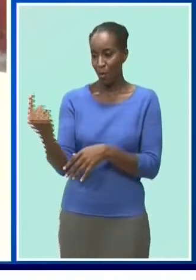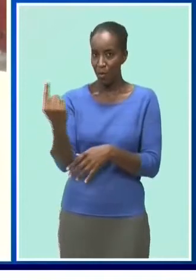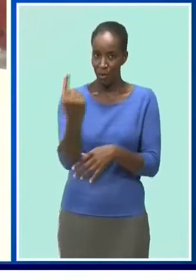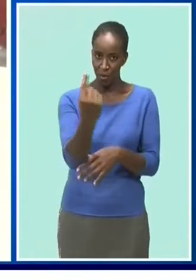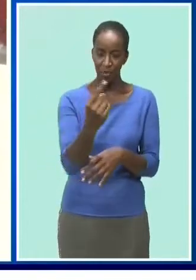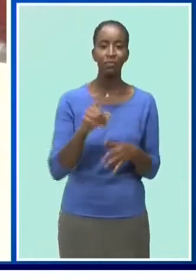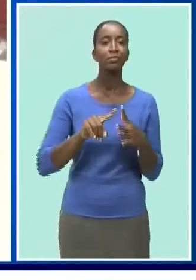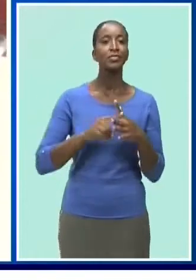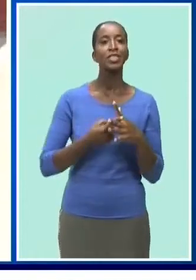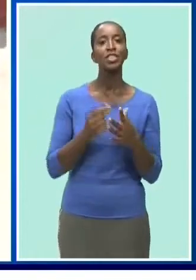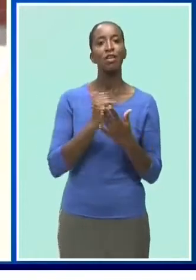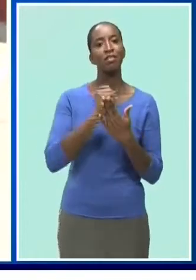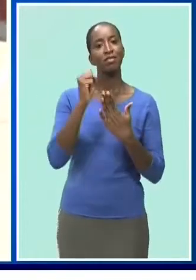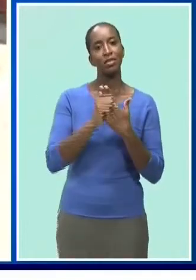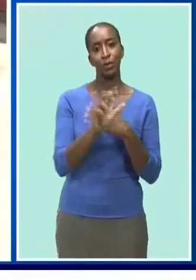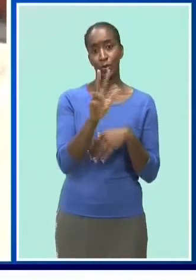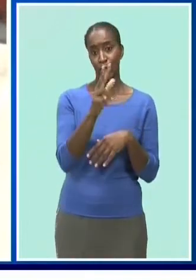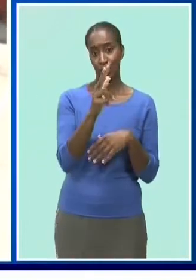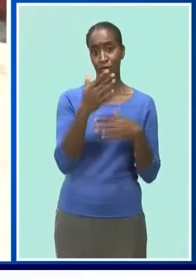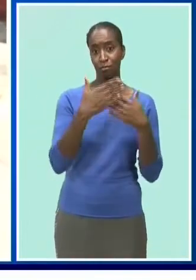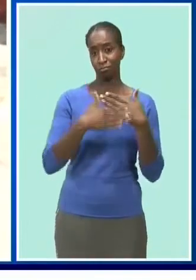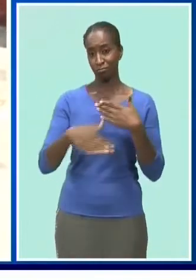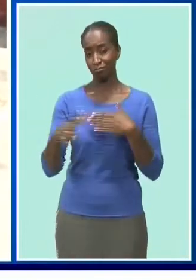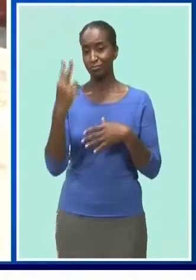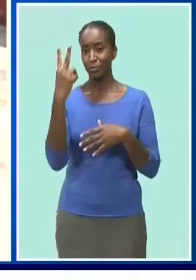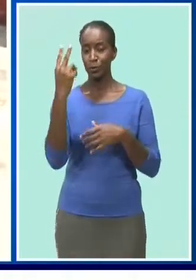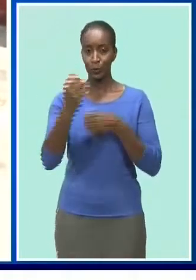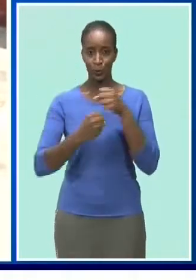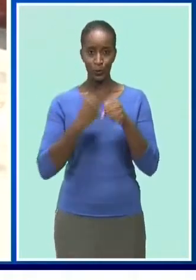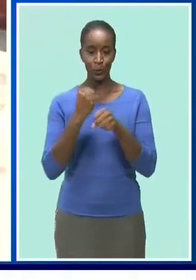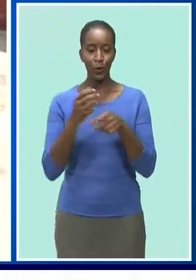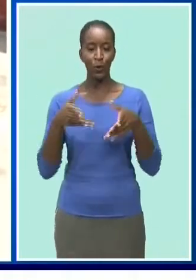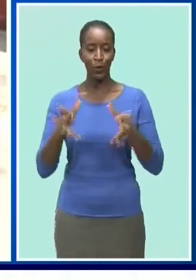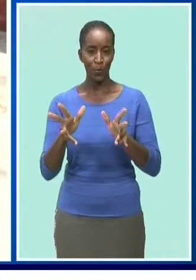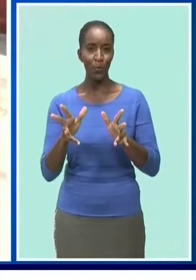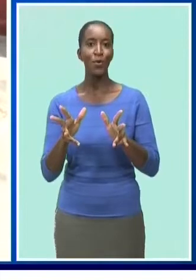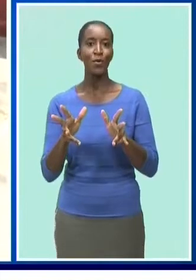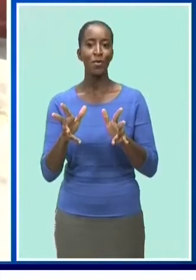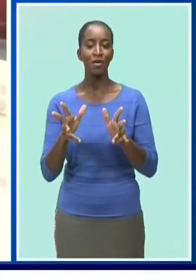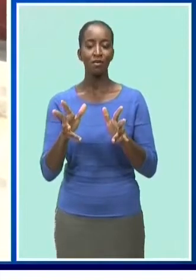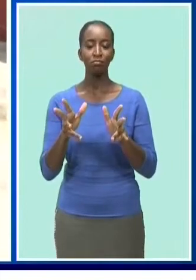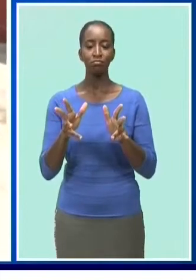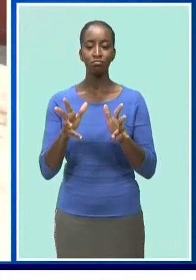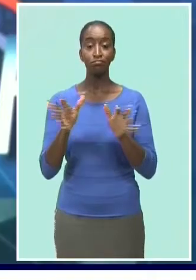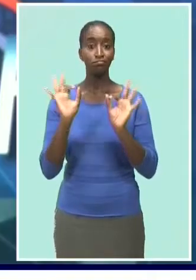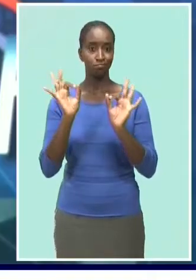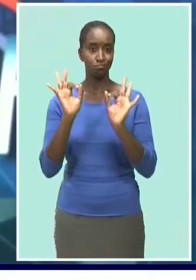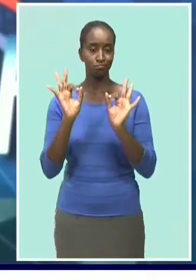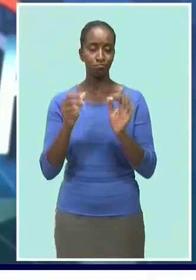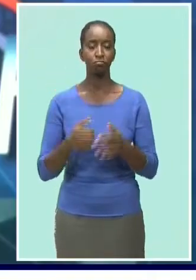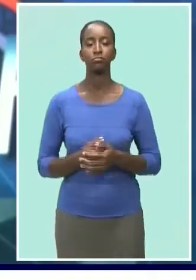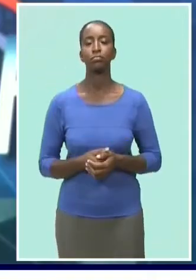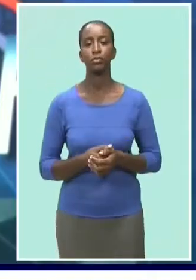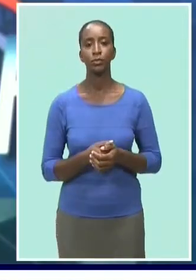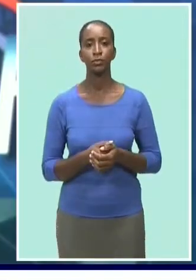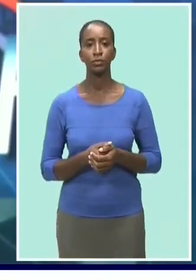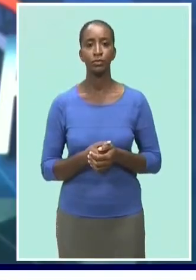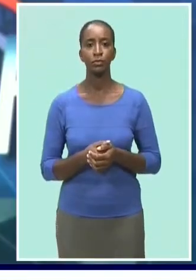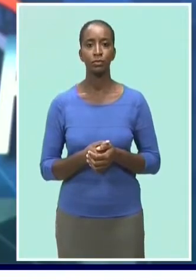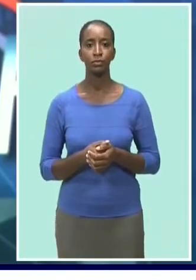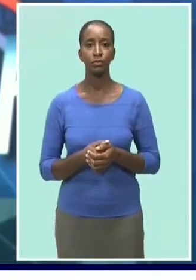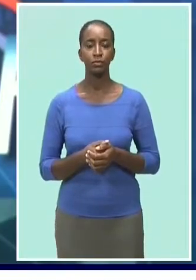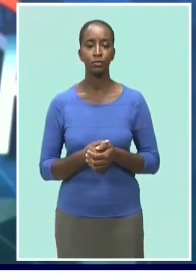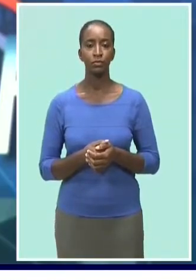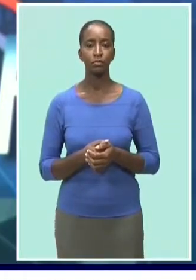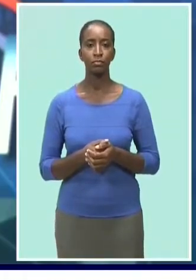September 3rd and permits will be valid for 2 years. Sharika Griffith, CBC News. Meanwhile,